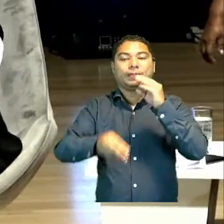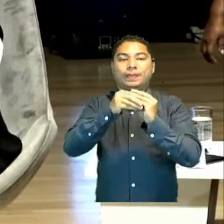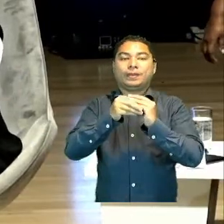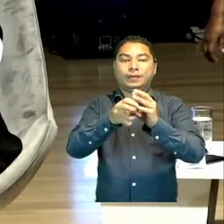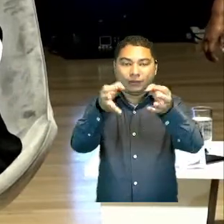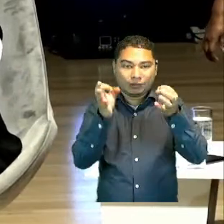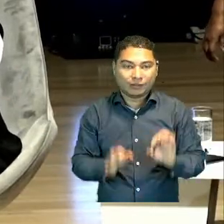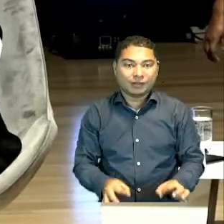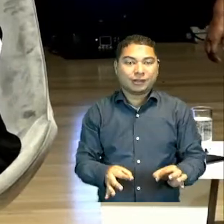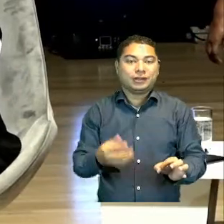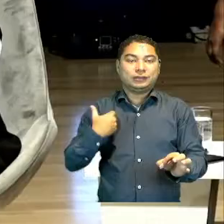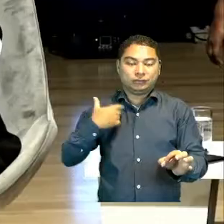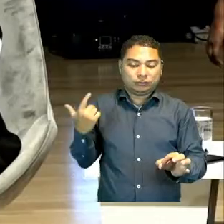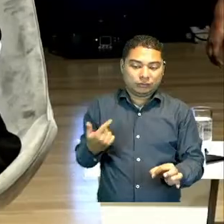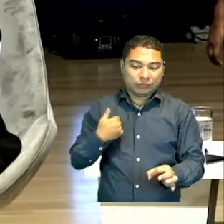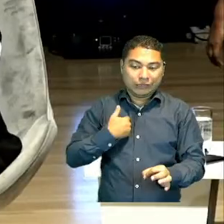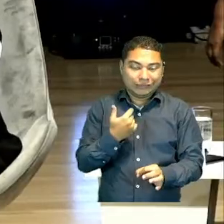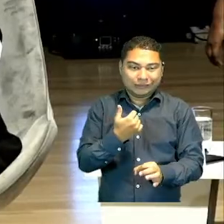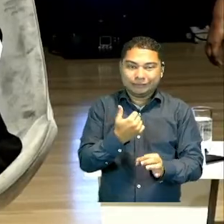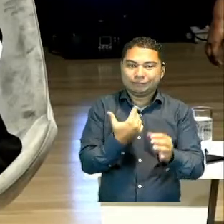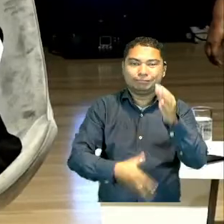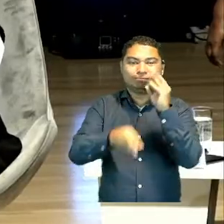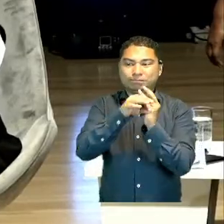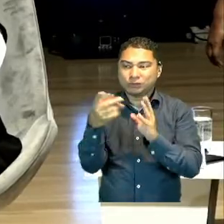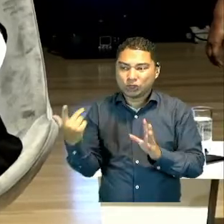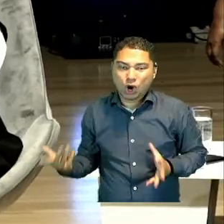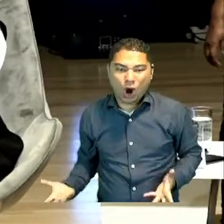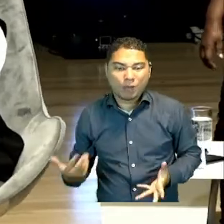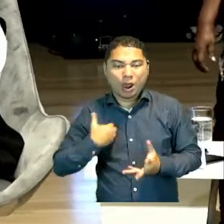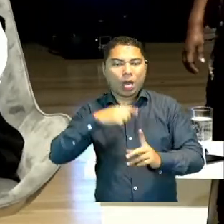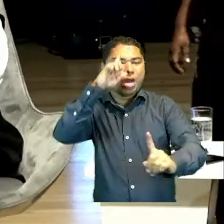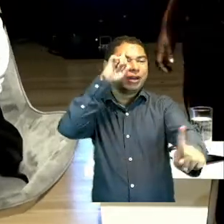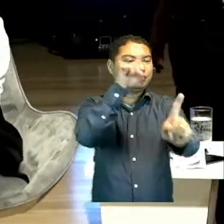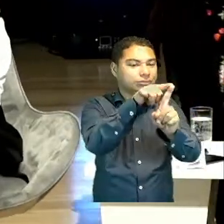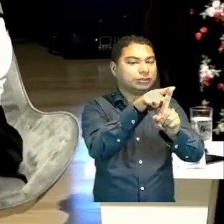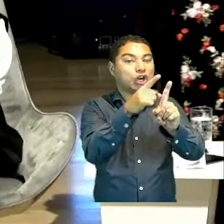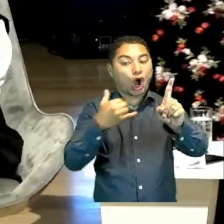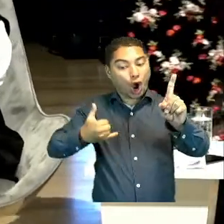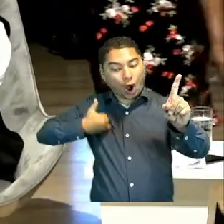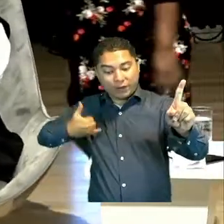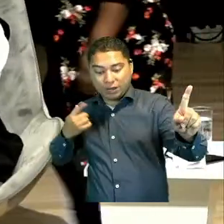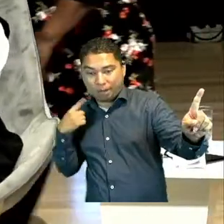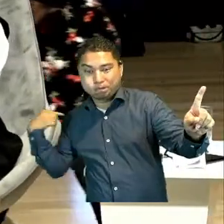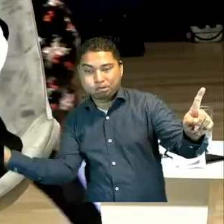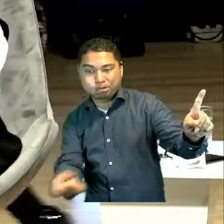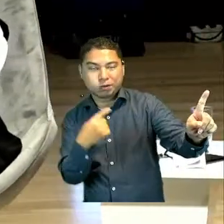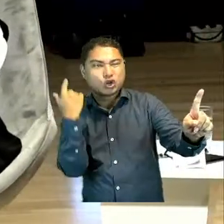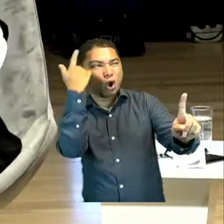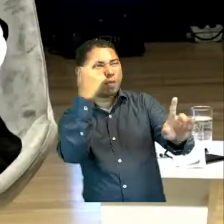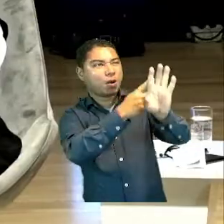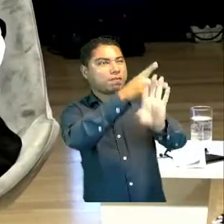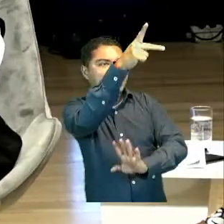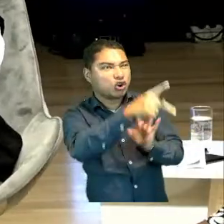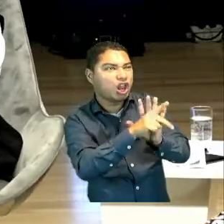lot of knowledge in other fields so that they can continue feeding that desire to,